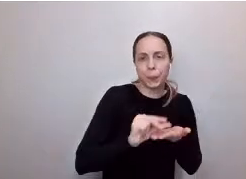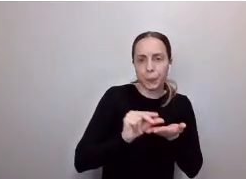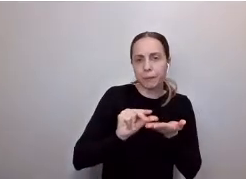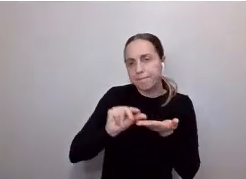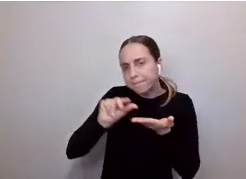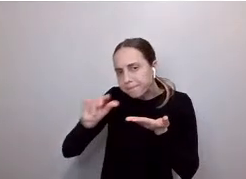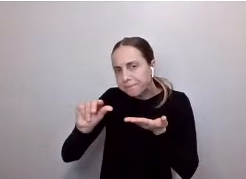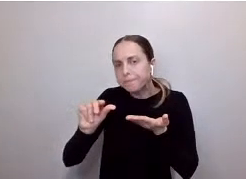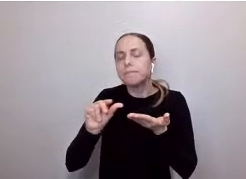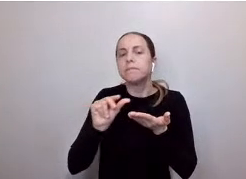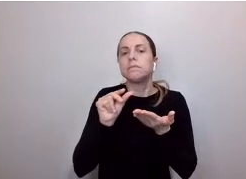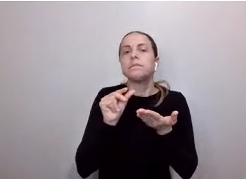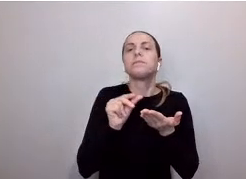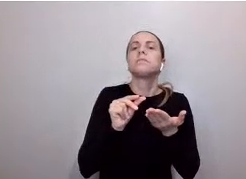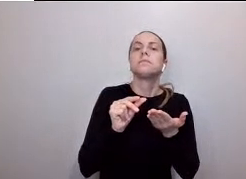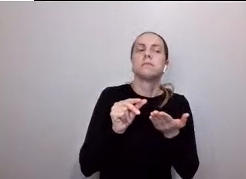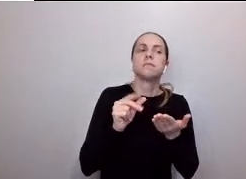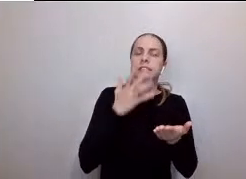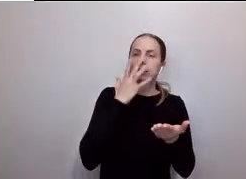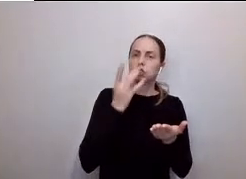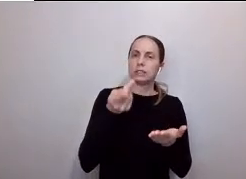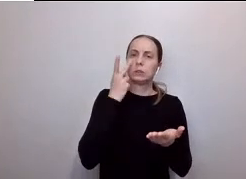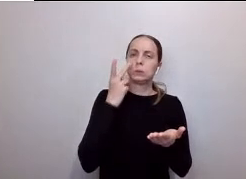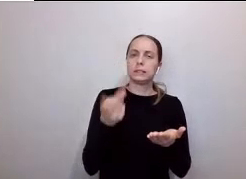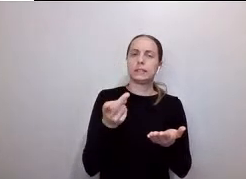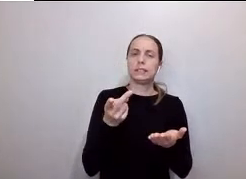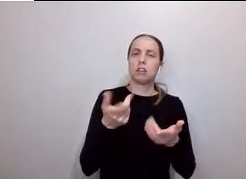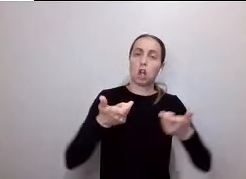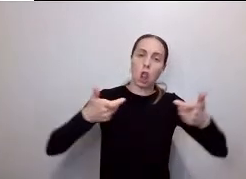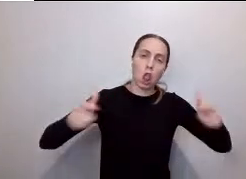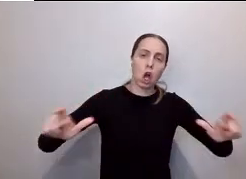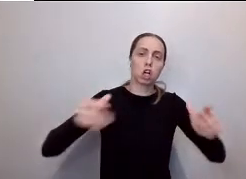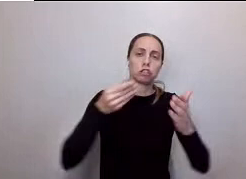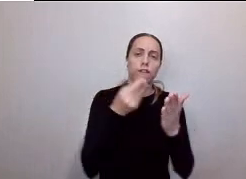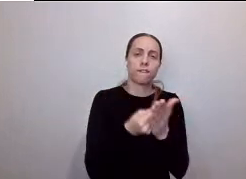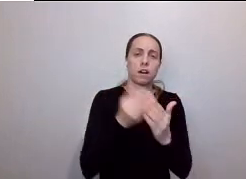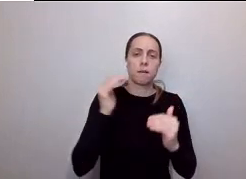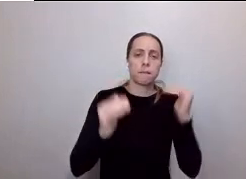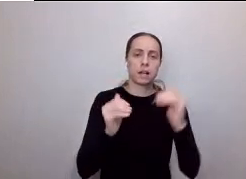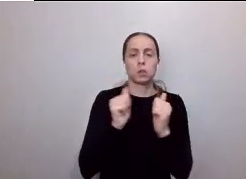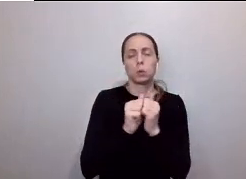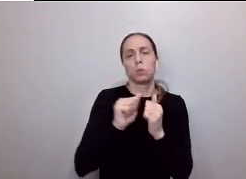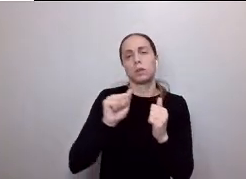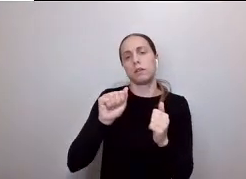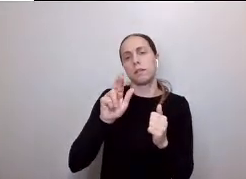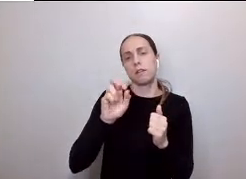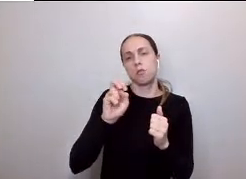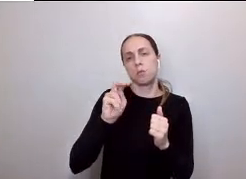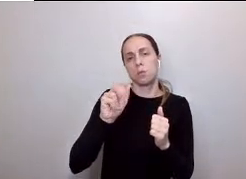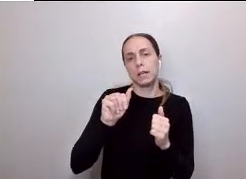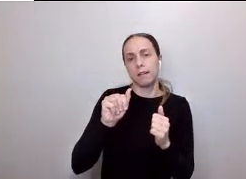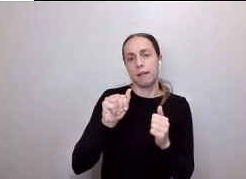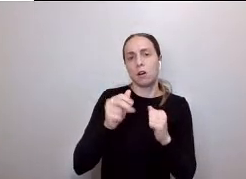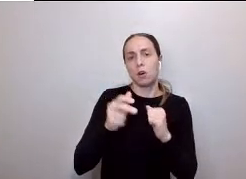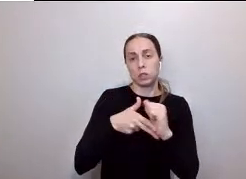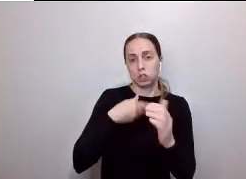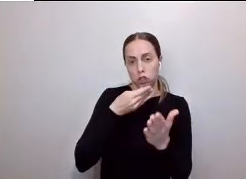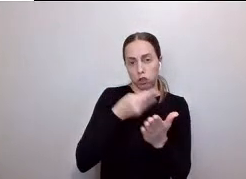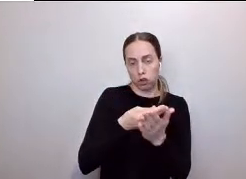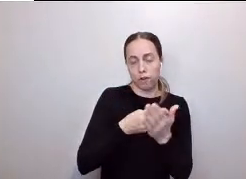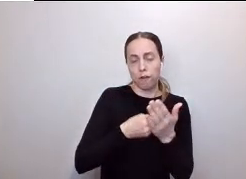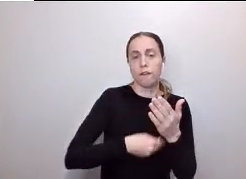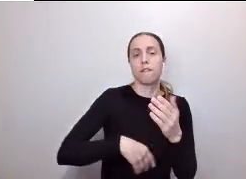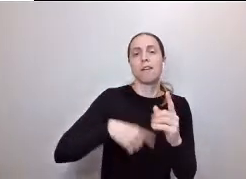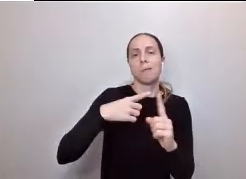the Arena Reserve of $1.2 million and the Convention Center of $6.1 million. I think the hope and